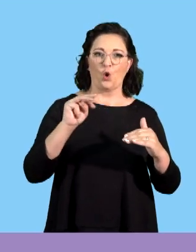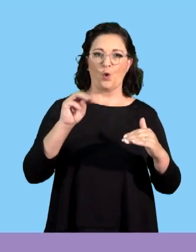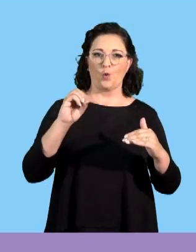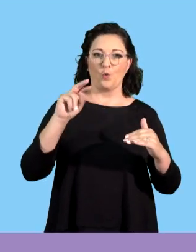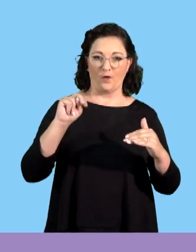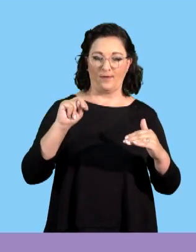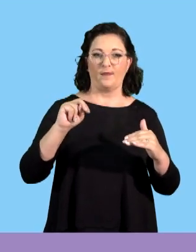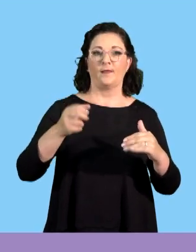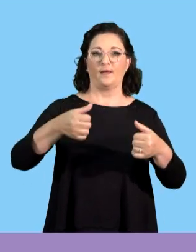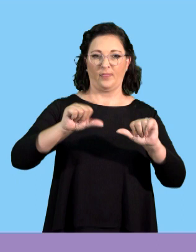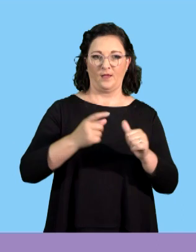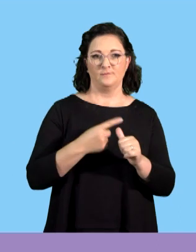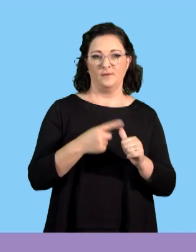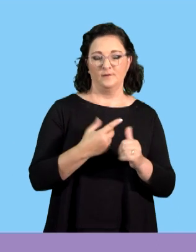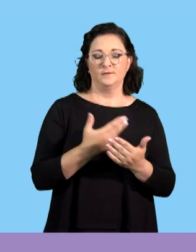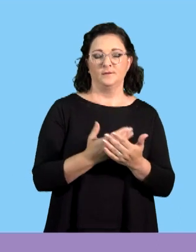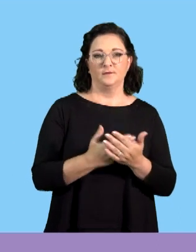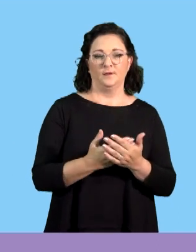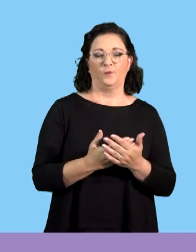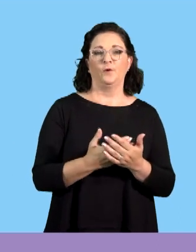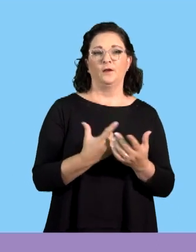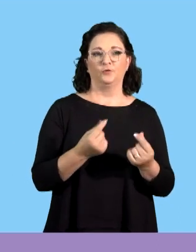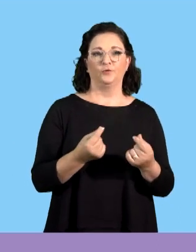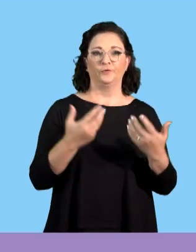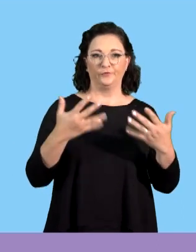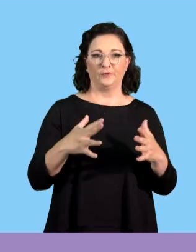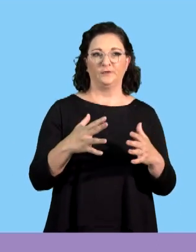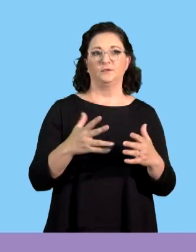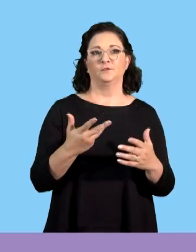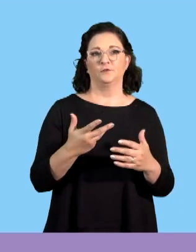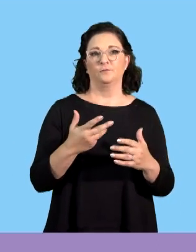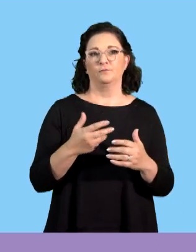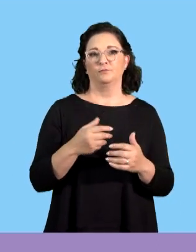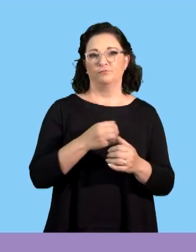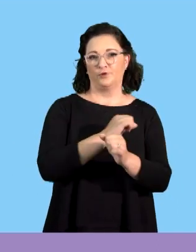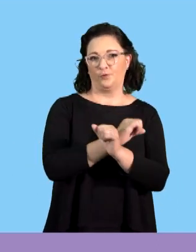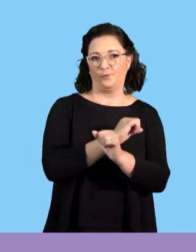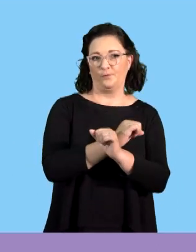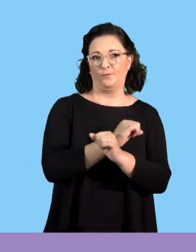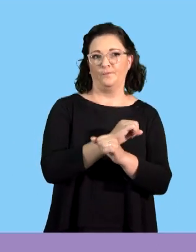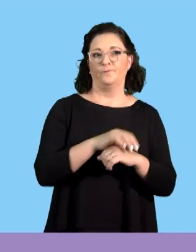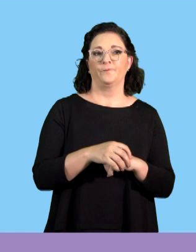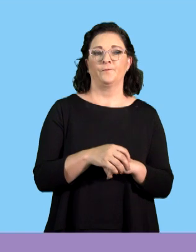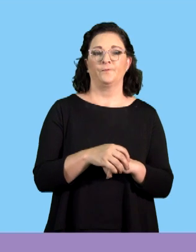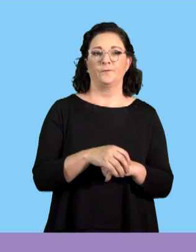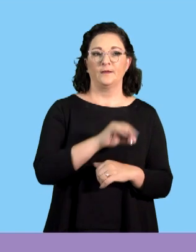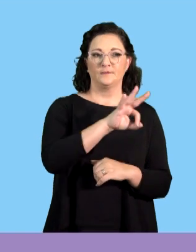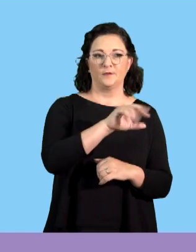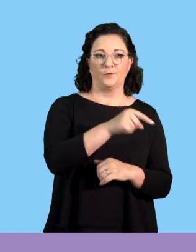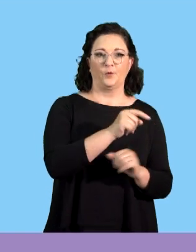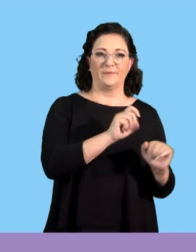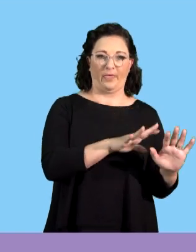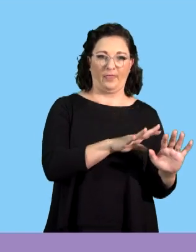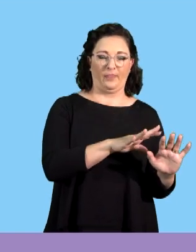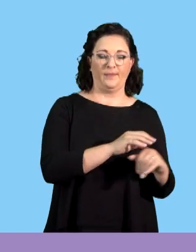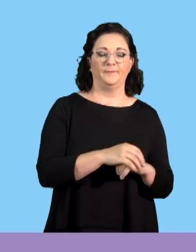decimal fraction because the question was given as decimals. Let's see. Solution. Converting